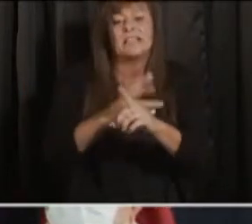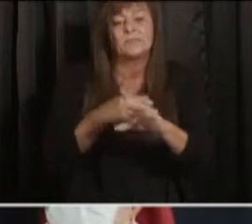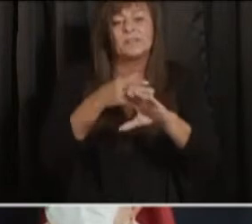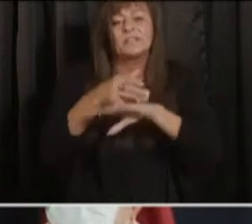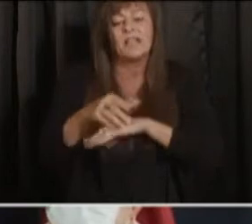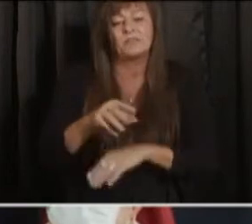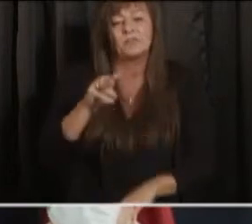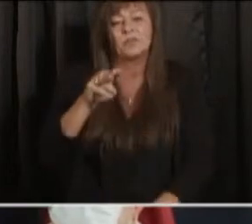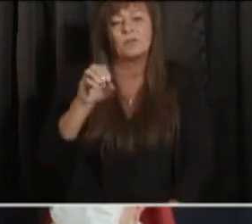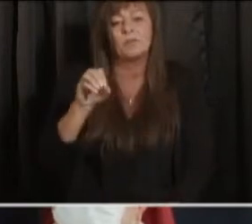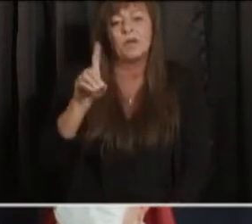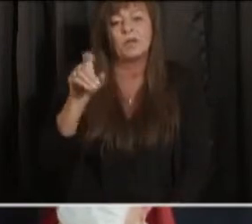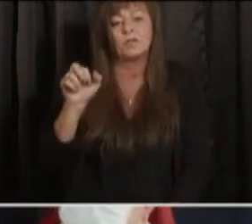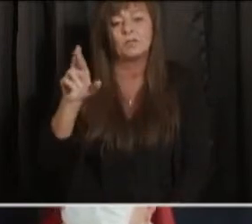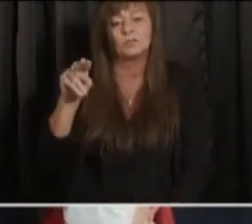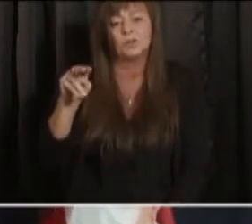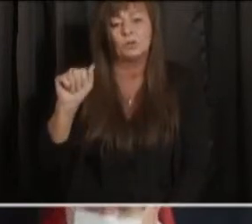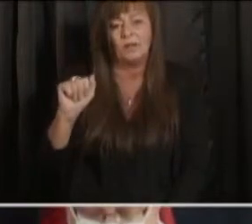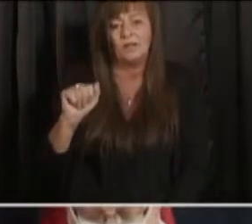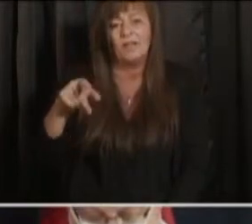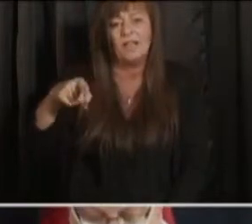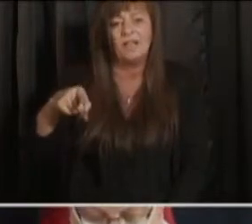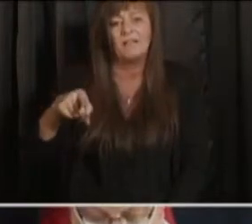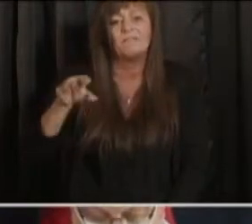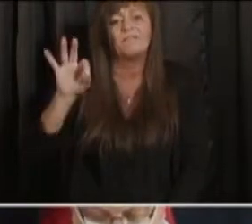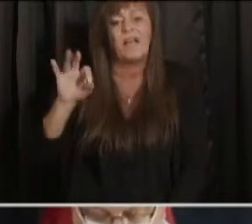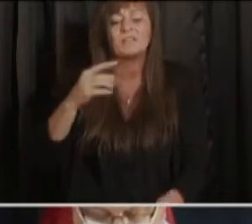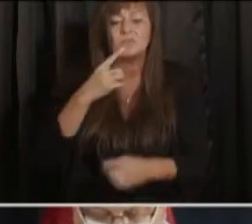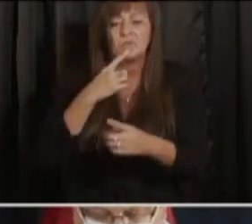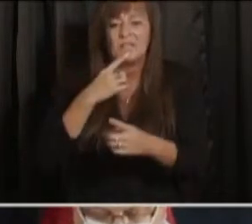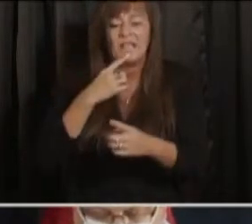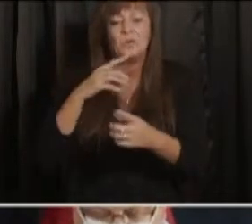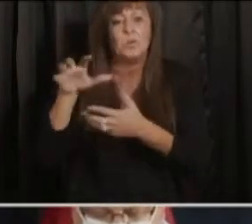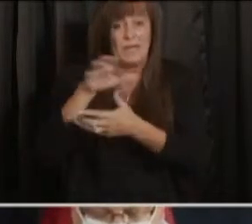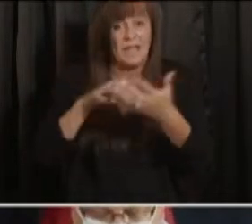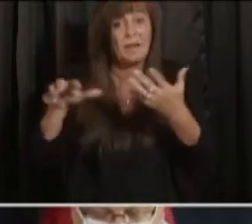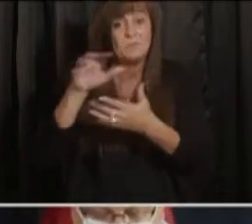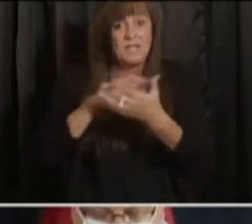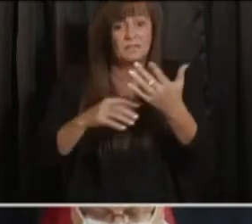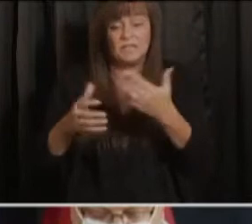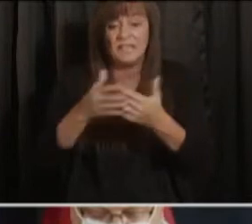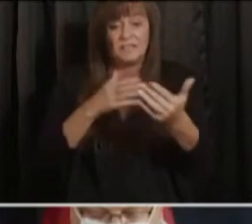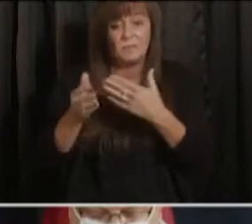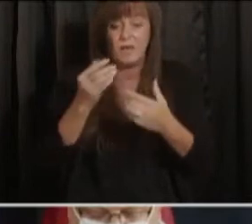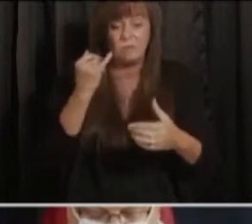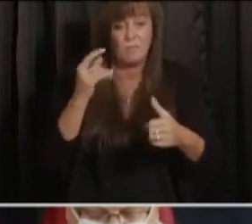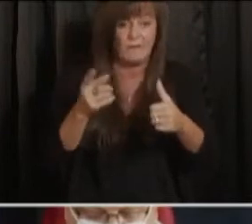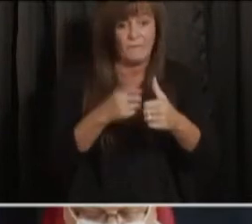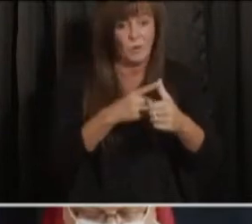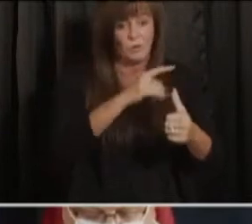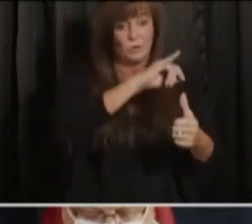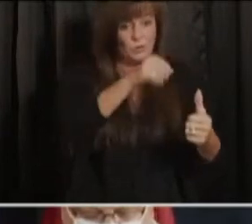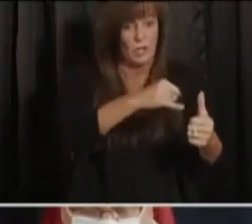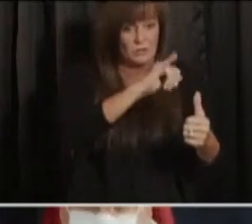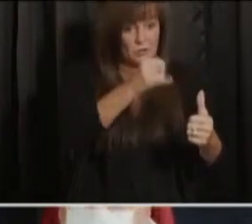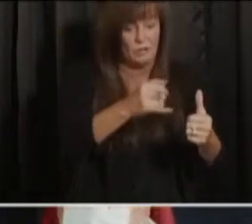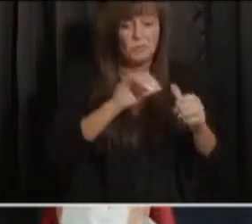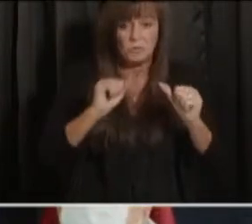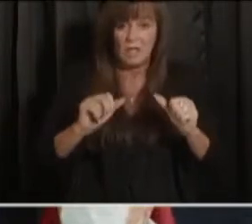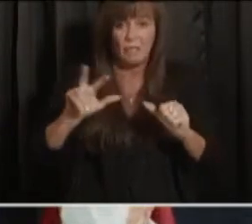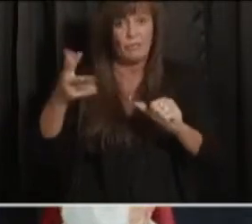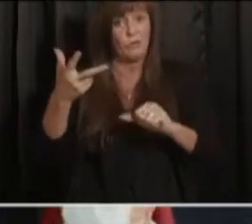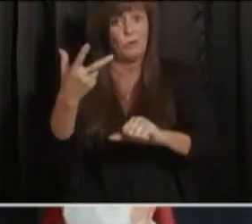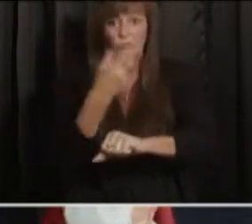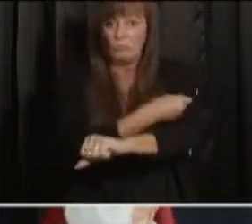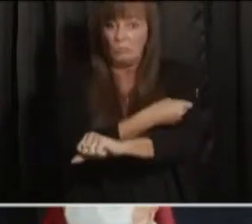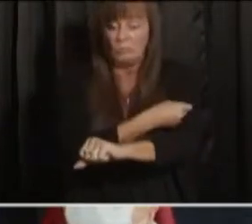Johnson & Johnson. The state and CDC allow mixing as well, so you can get a different one than you originally got. Thank you, Diana. This is